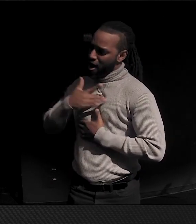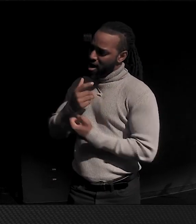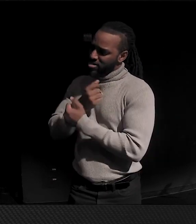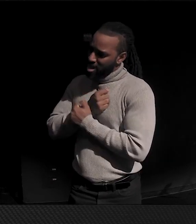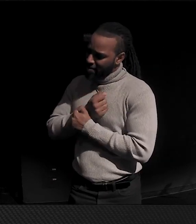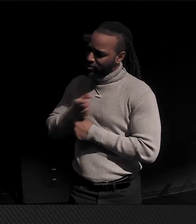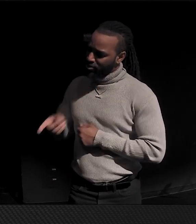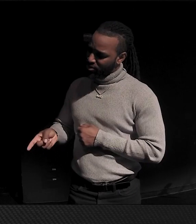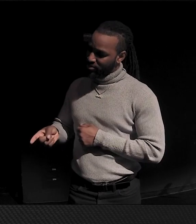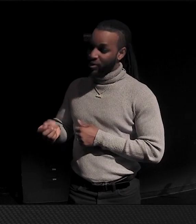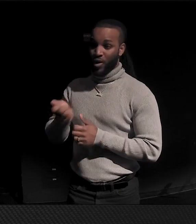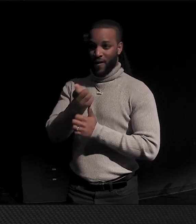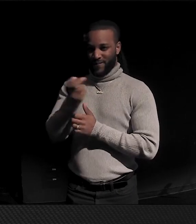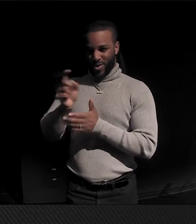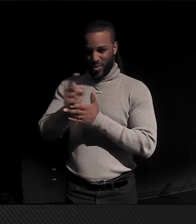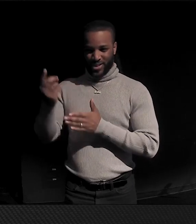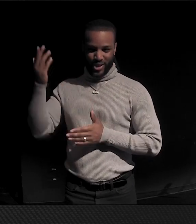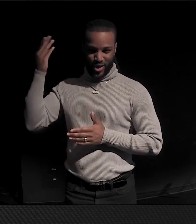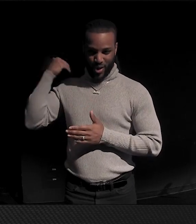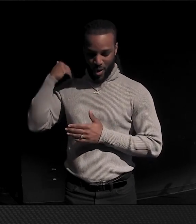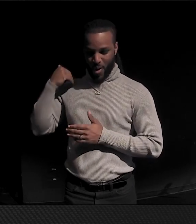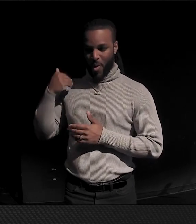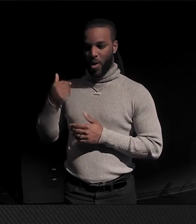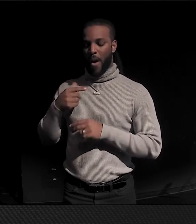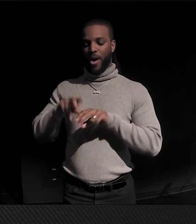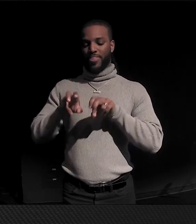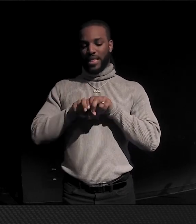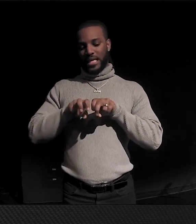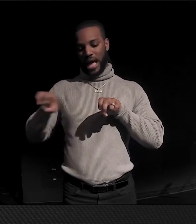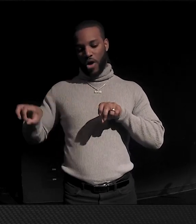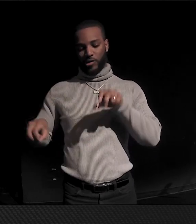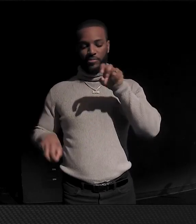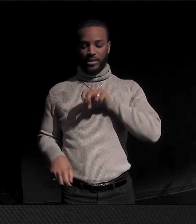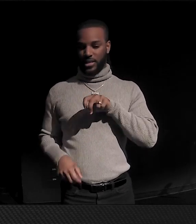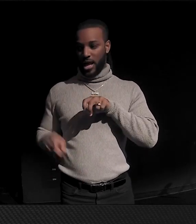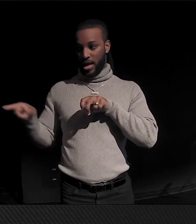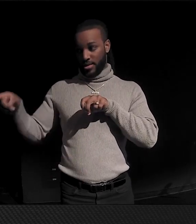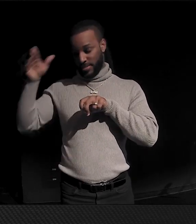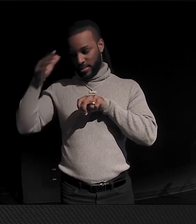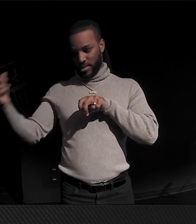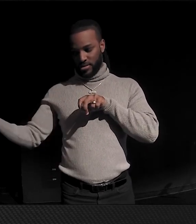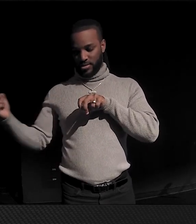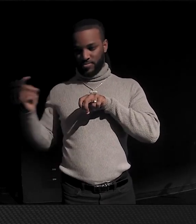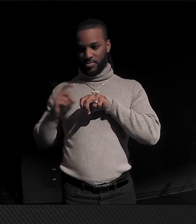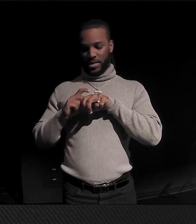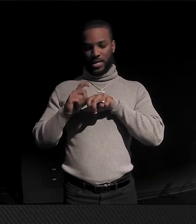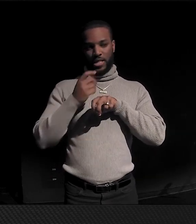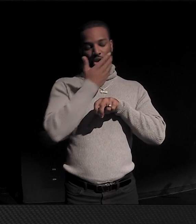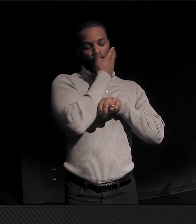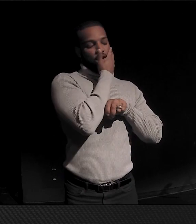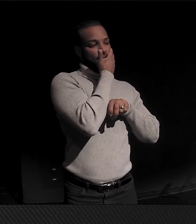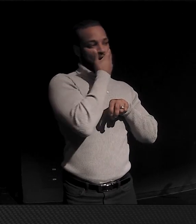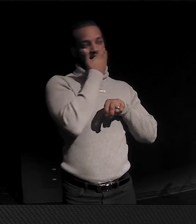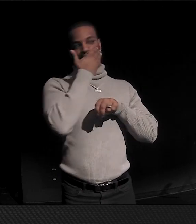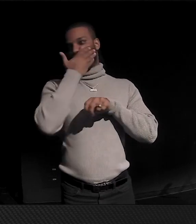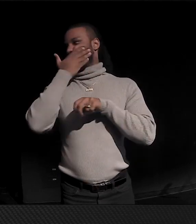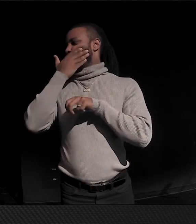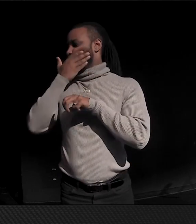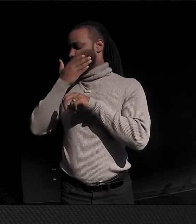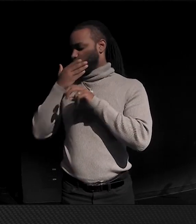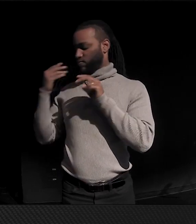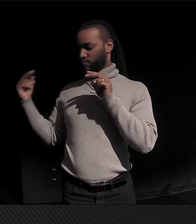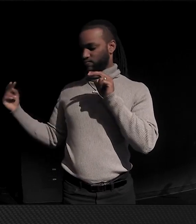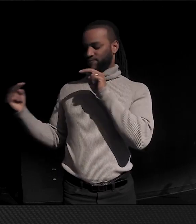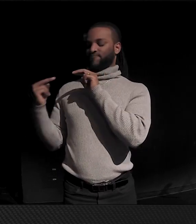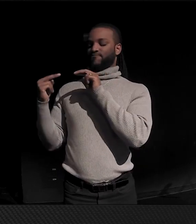ago, we're sitting on the couch and he snuggles up really close, and all of a sudden he grabs my face. And he locks eyes with me, and I